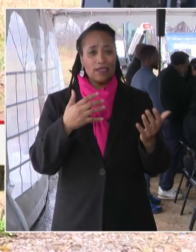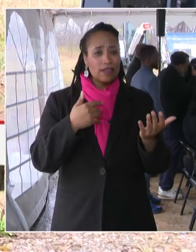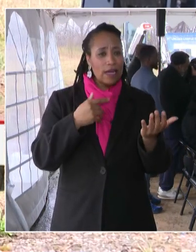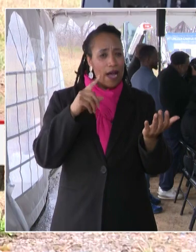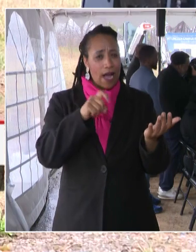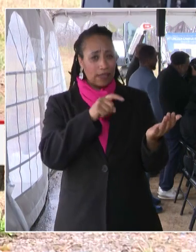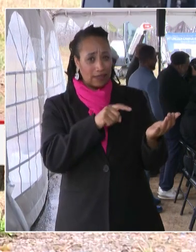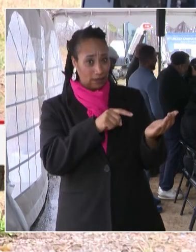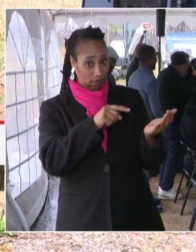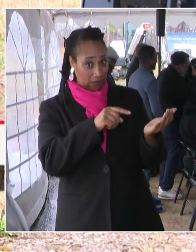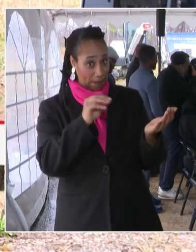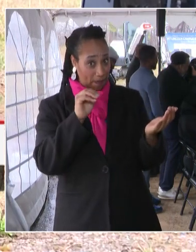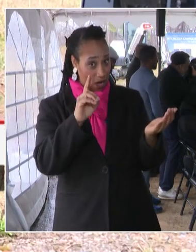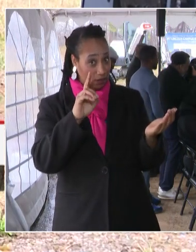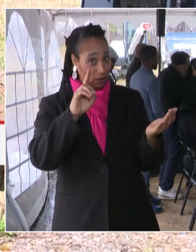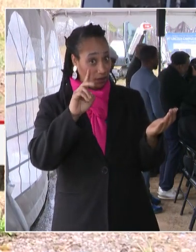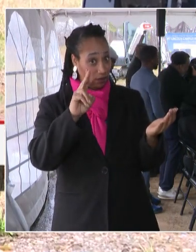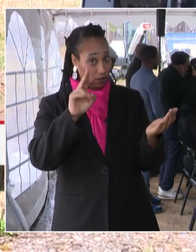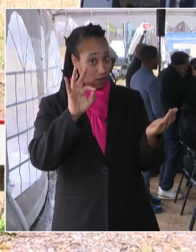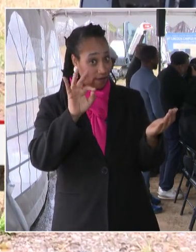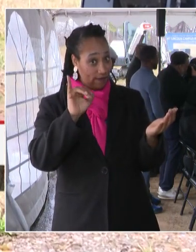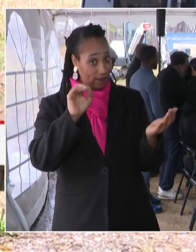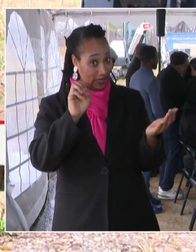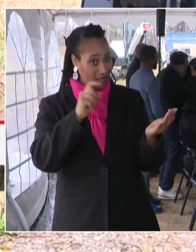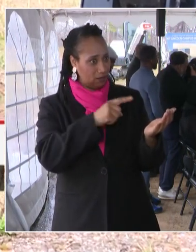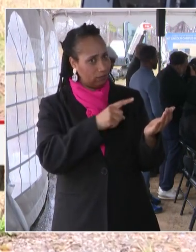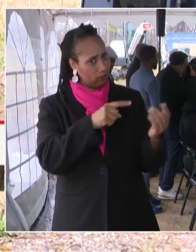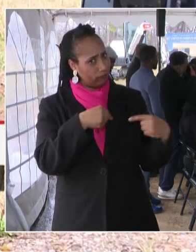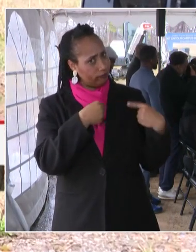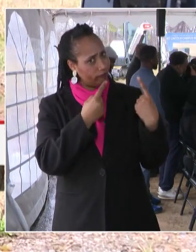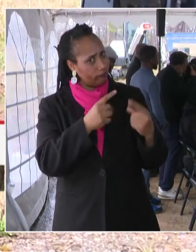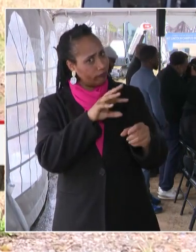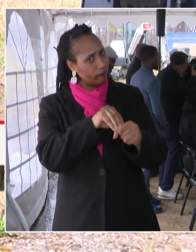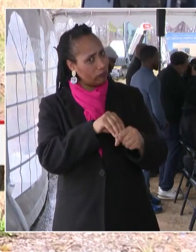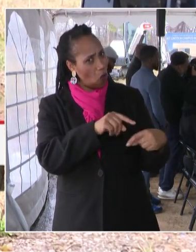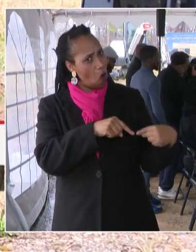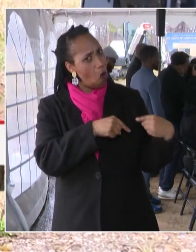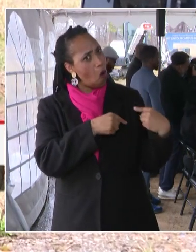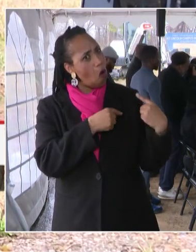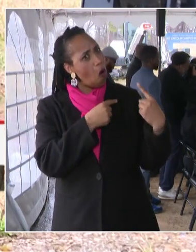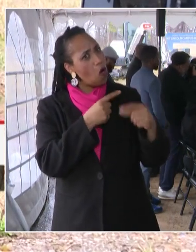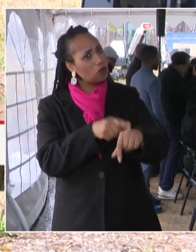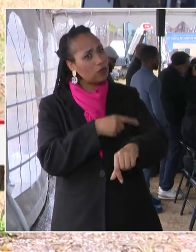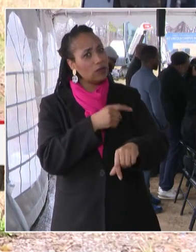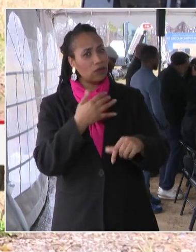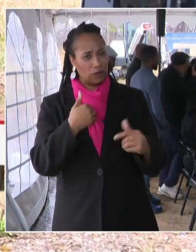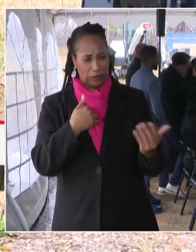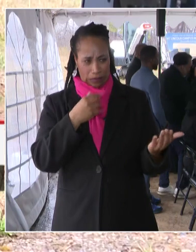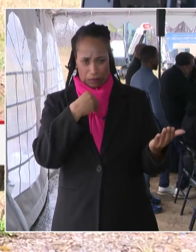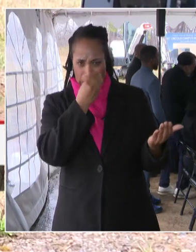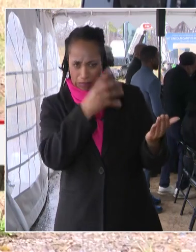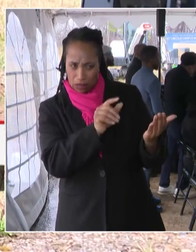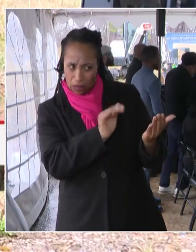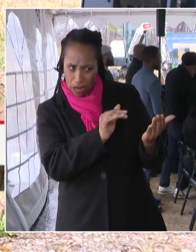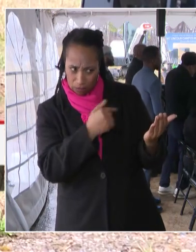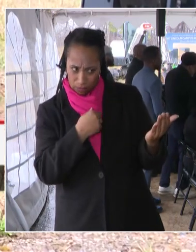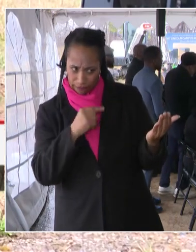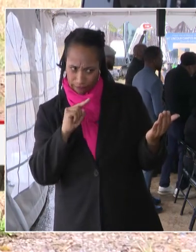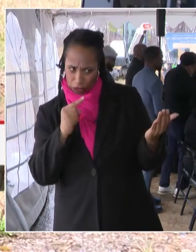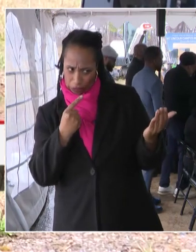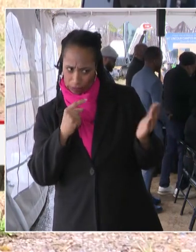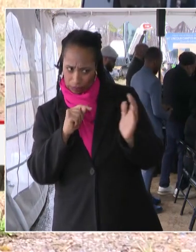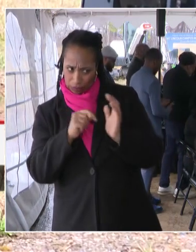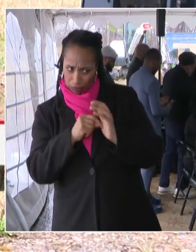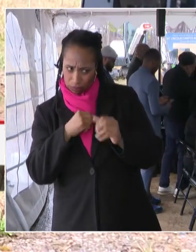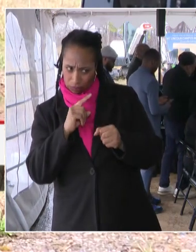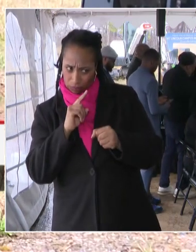I asked McDuffie, was this my first term or second term promise? And because I remember